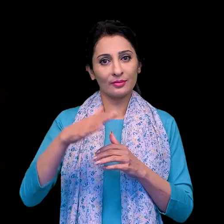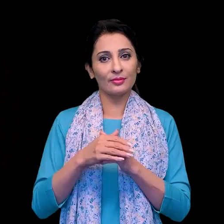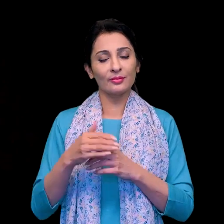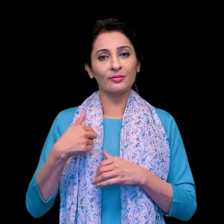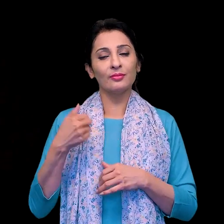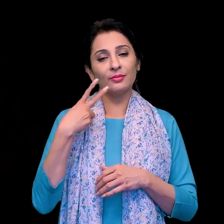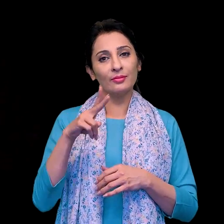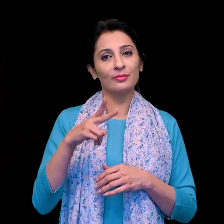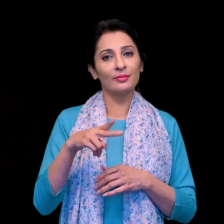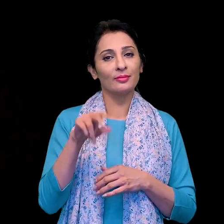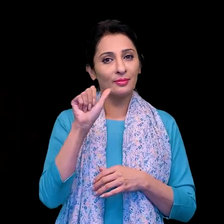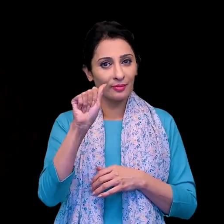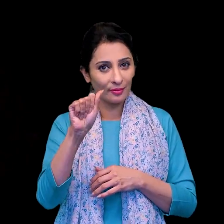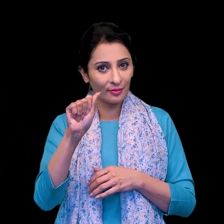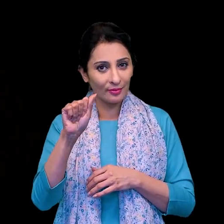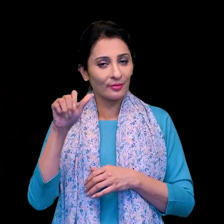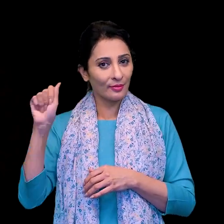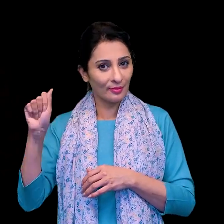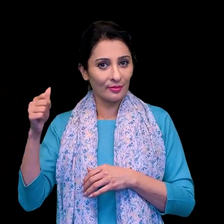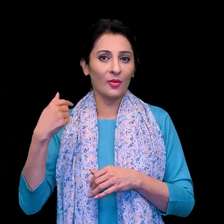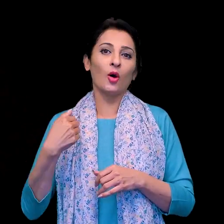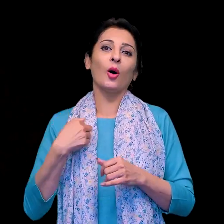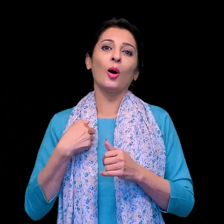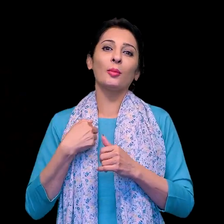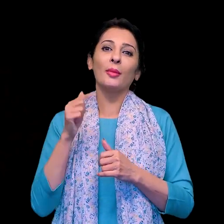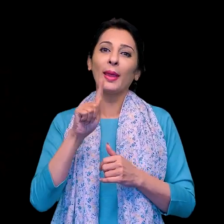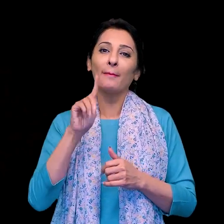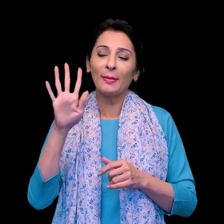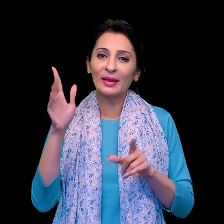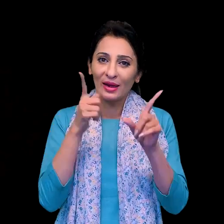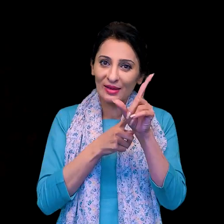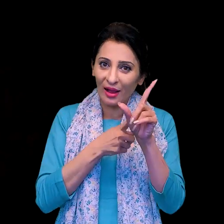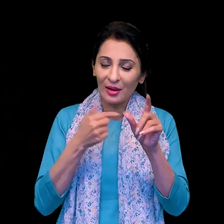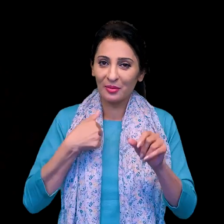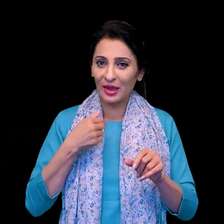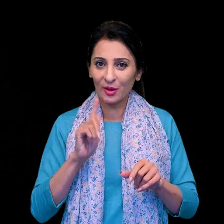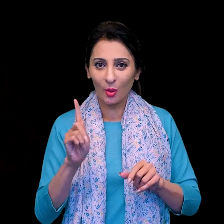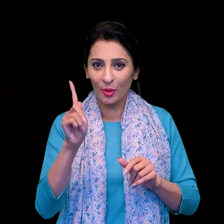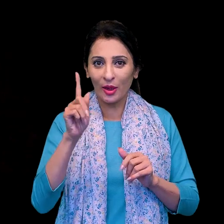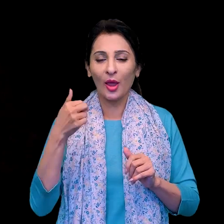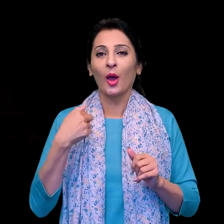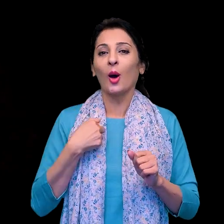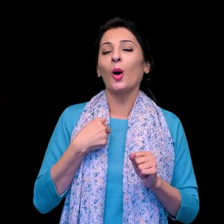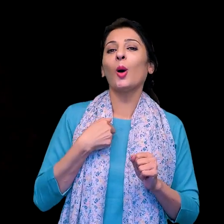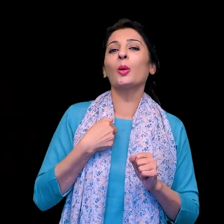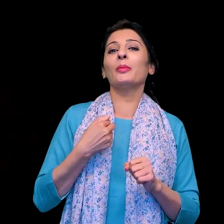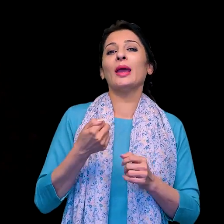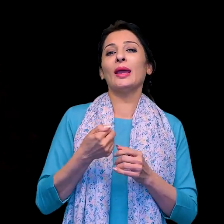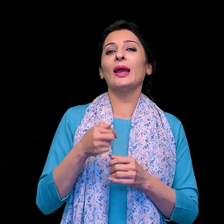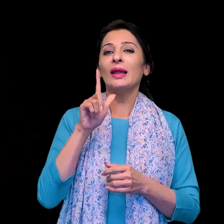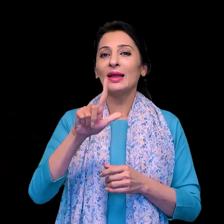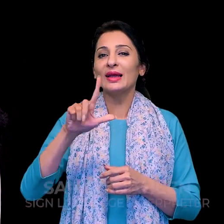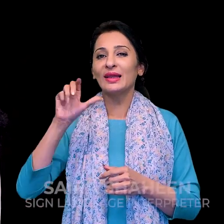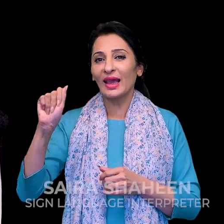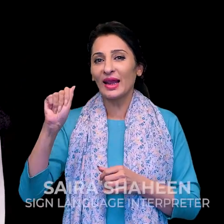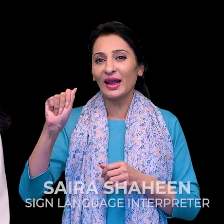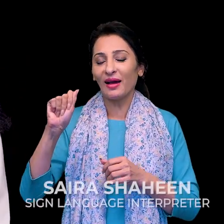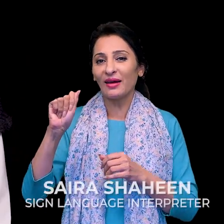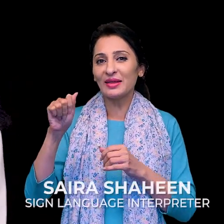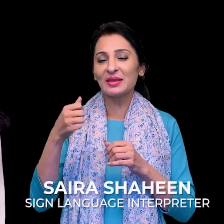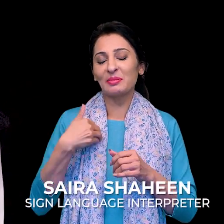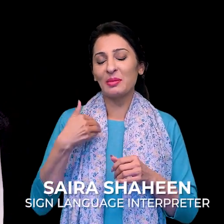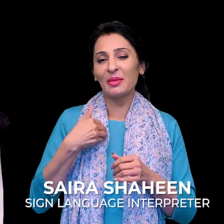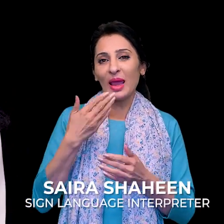Assalamu alaikum. My name is Amna Omer. I am currently 15 years old and I am a student at Learning Alliance. I have